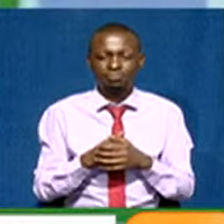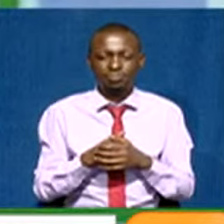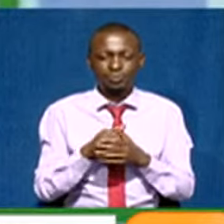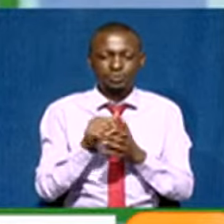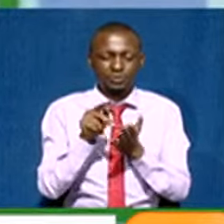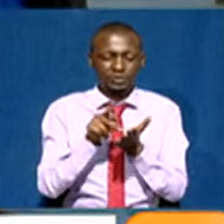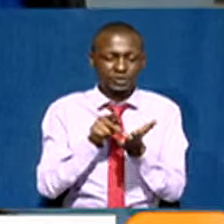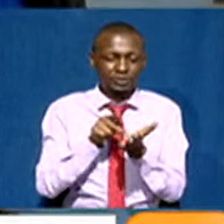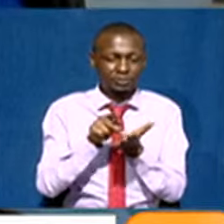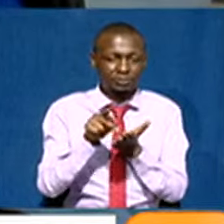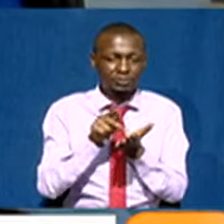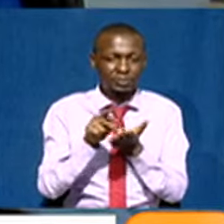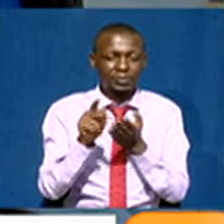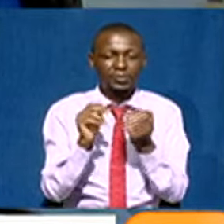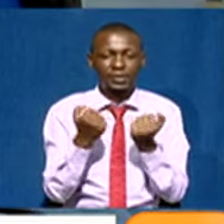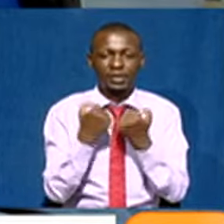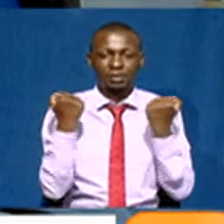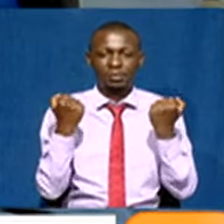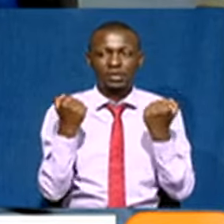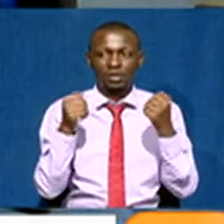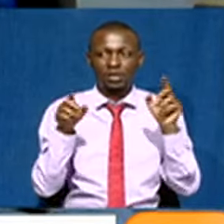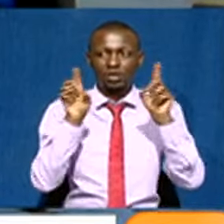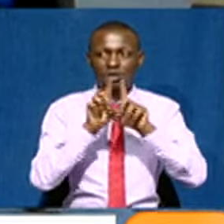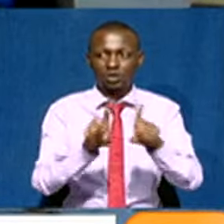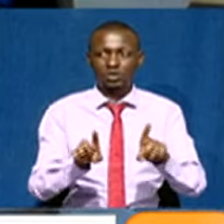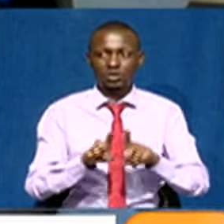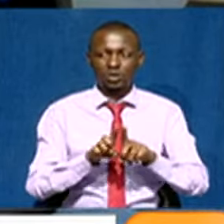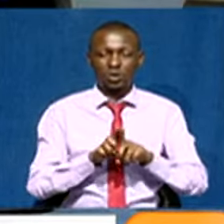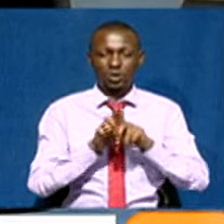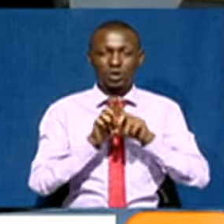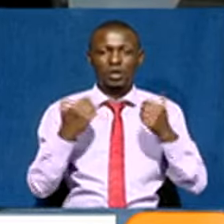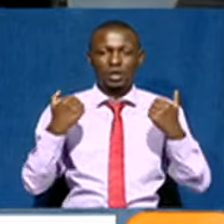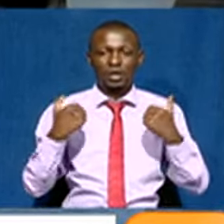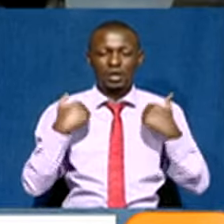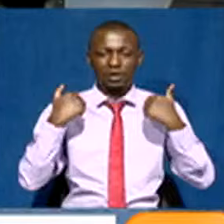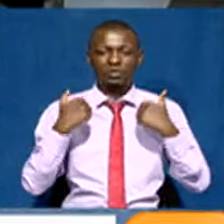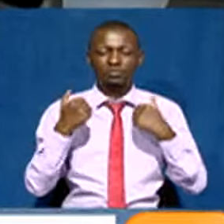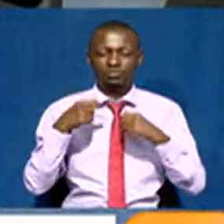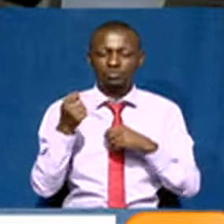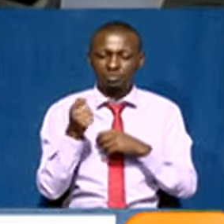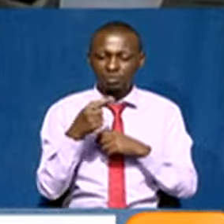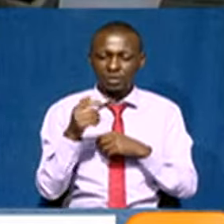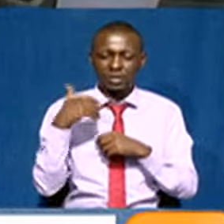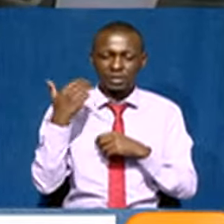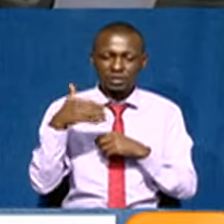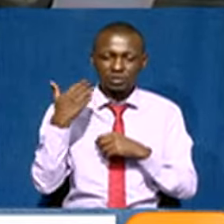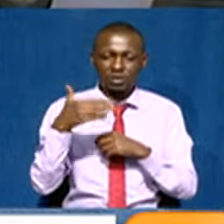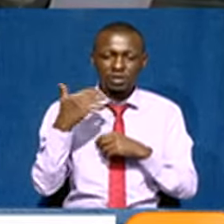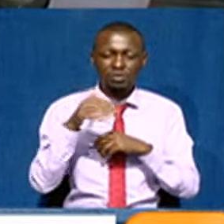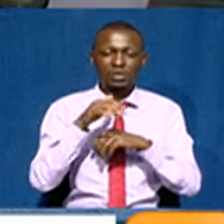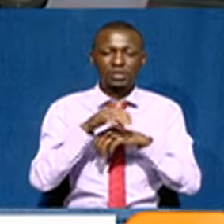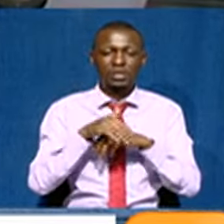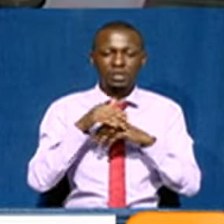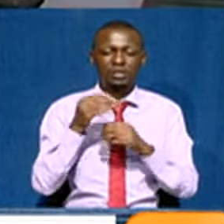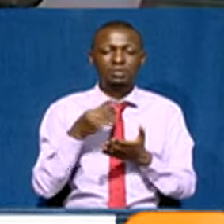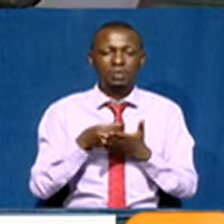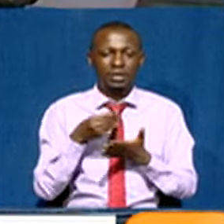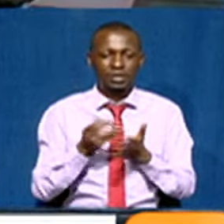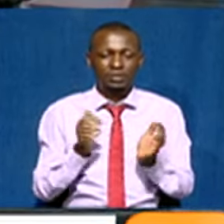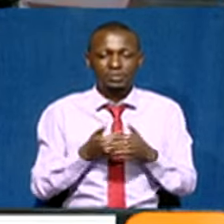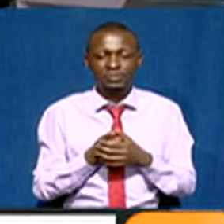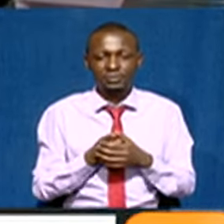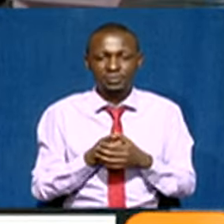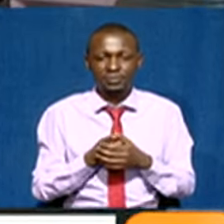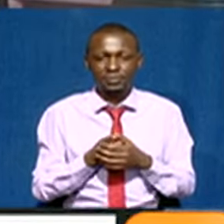of course, you see, if you have an employer giving you that big amount of check every month, then you can get a hit in terms of your cash flow. So how do